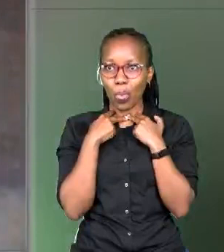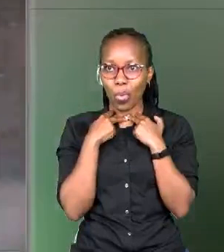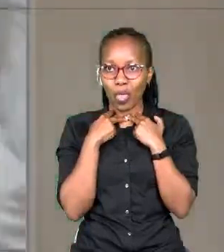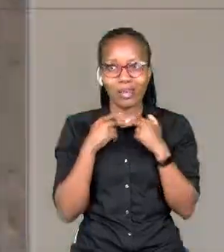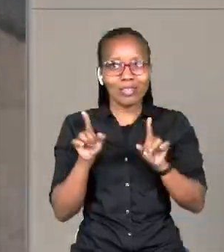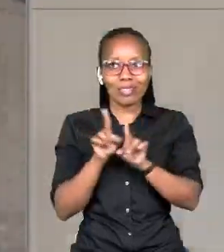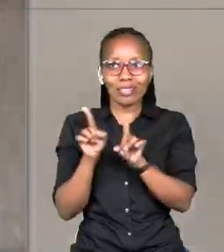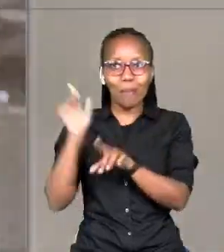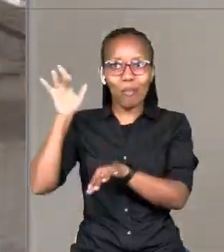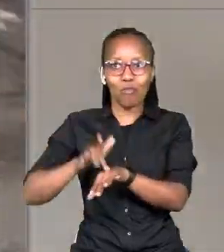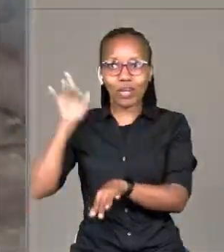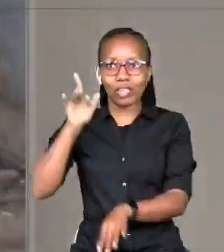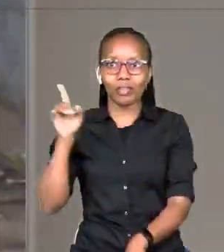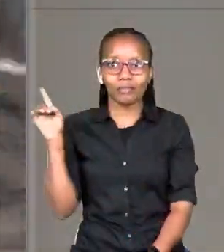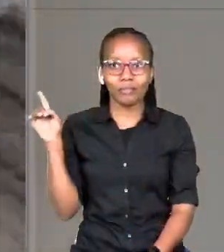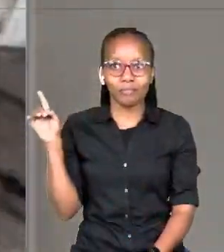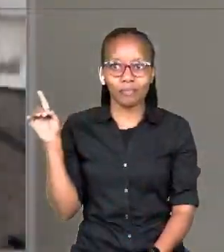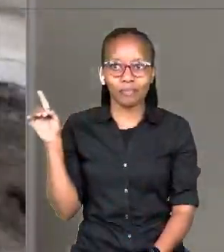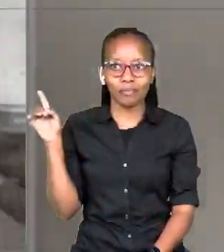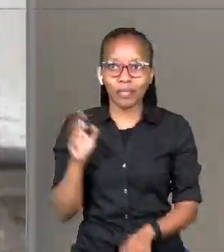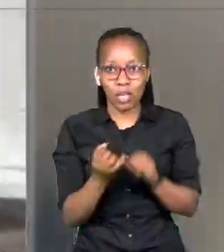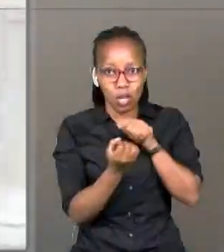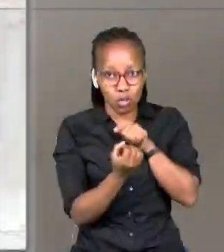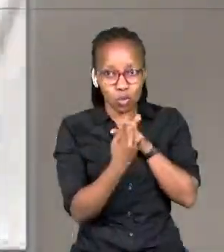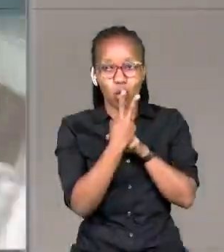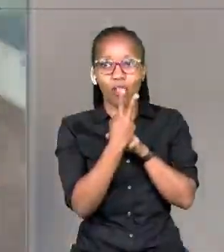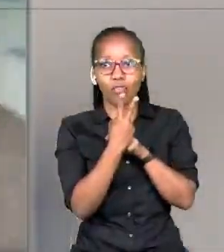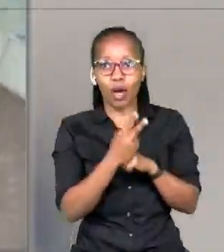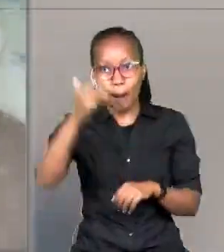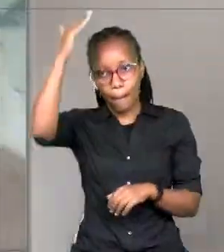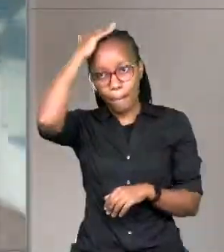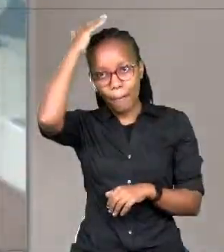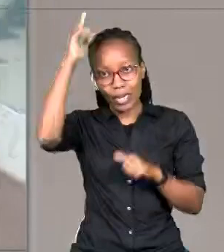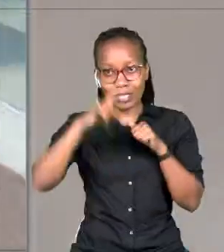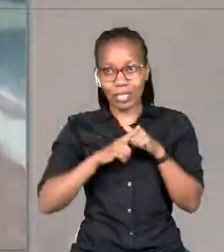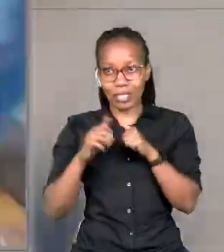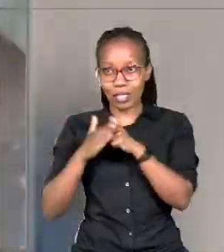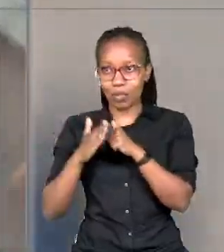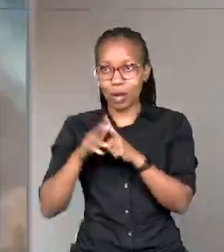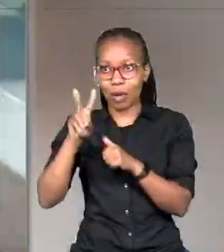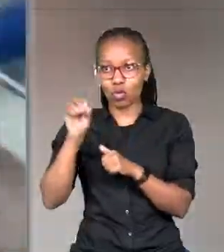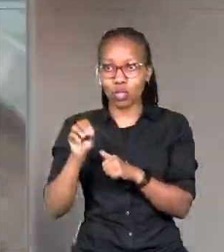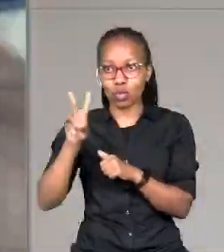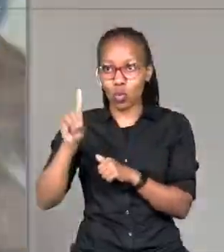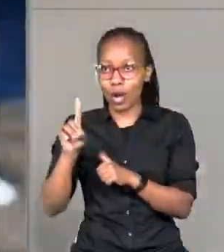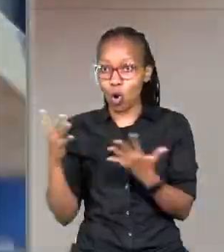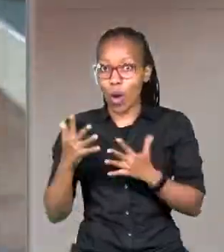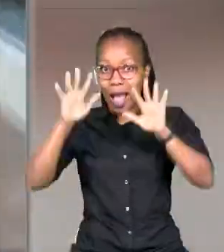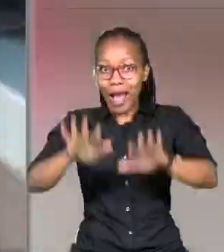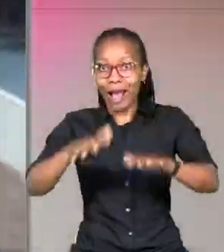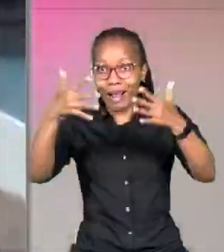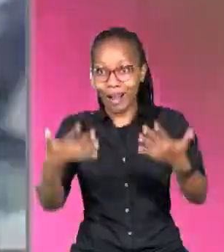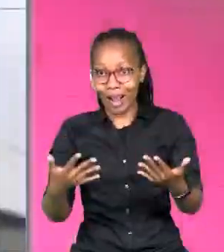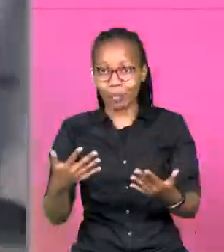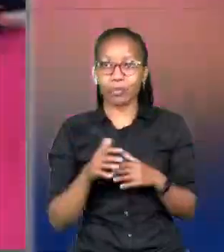exceptional. It is 12:04 p.m. on a Monday, 6th September 2021 at Sabina Joy. With